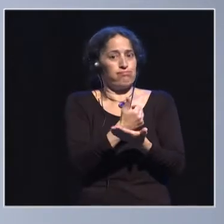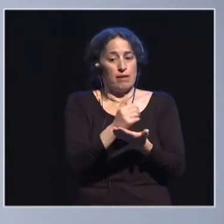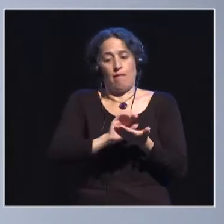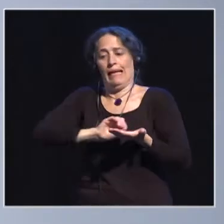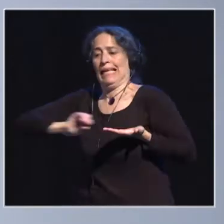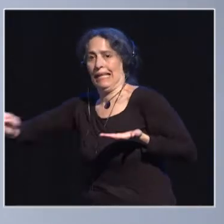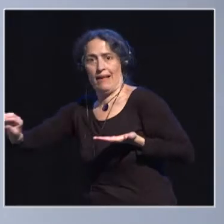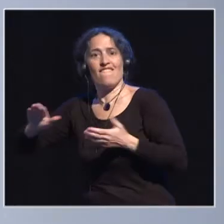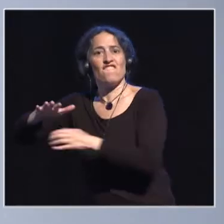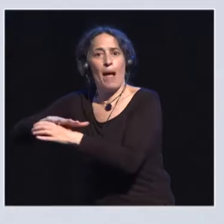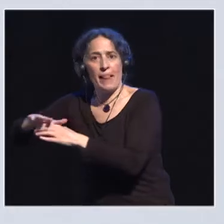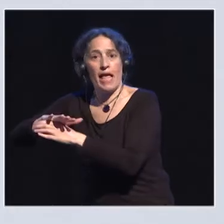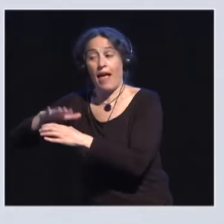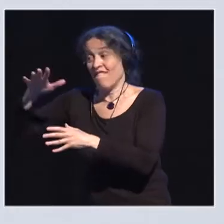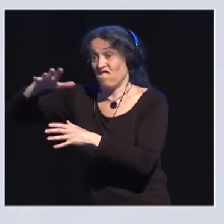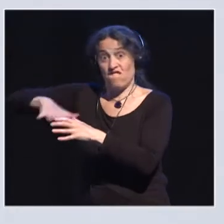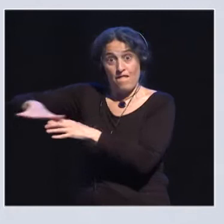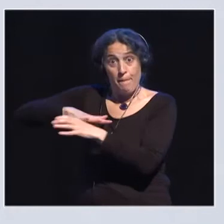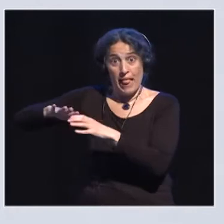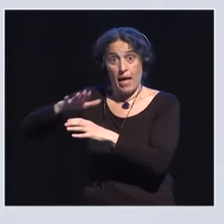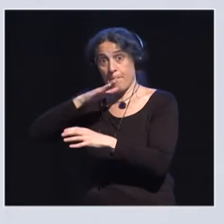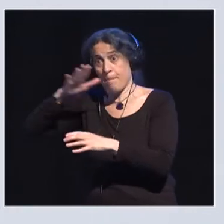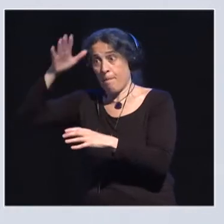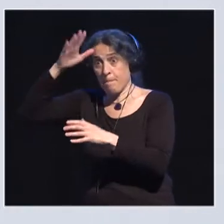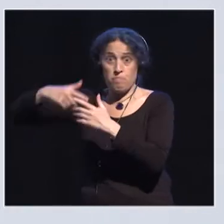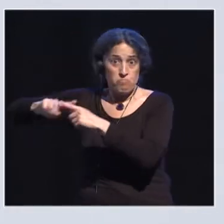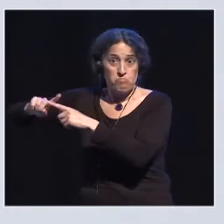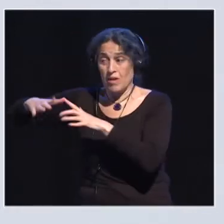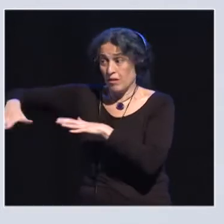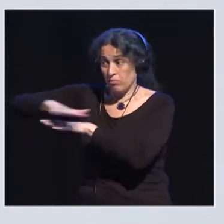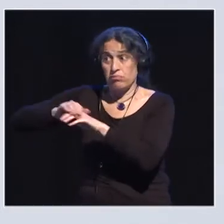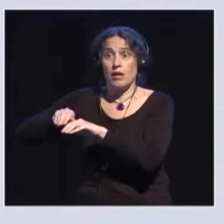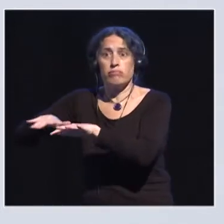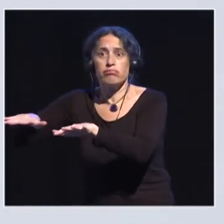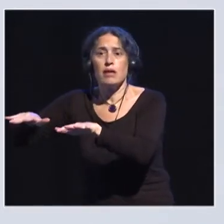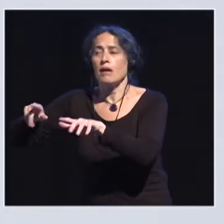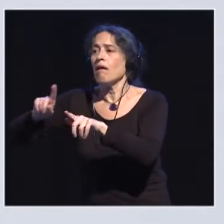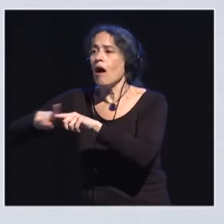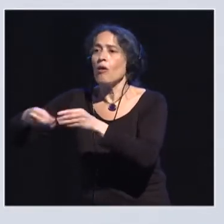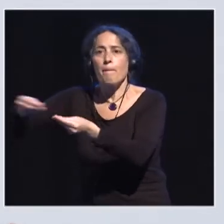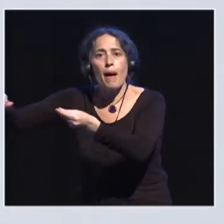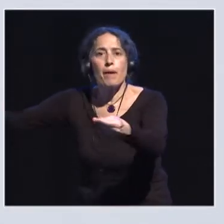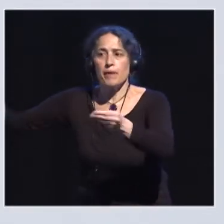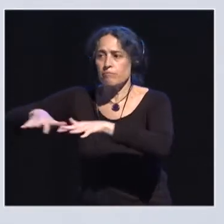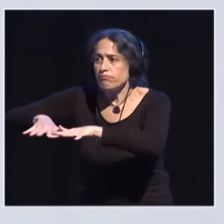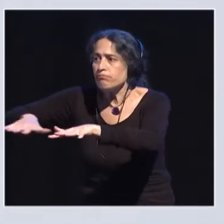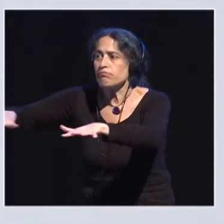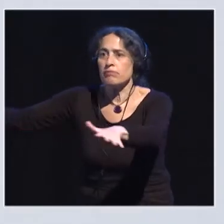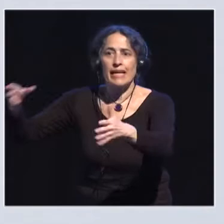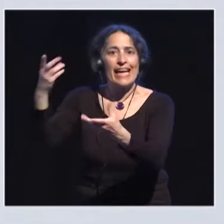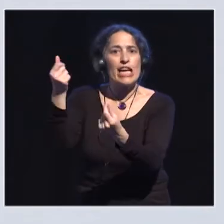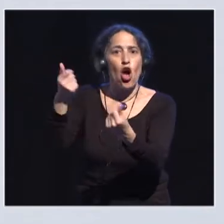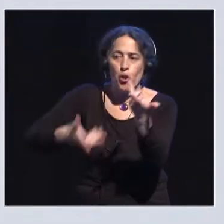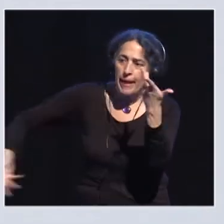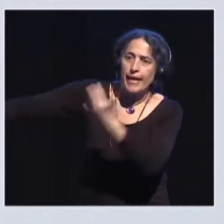more goes into the economy. We need economic development in our nations. We're talking about the 2030 agenda. How do we achieve this